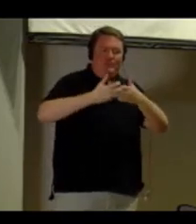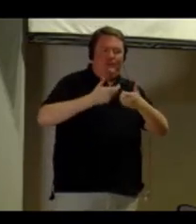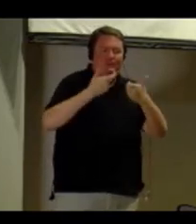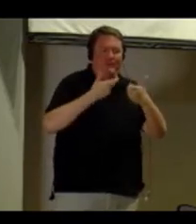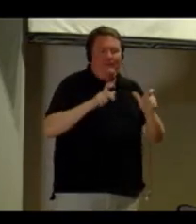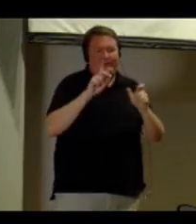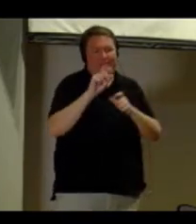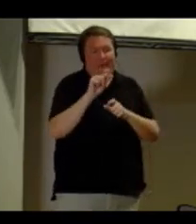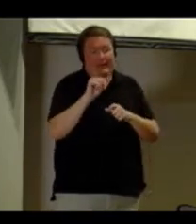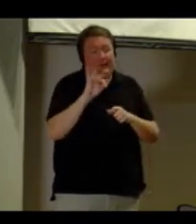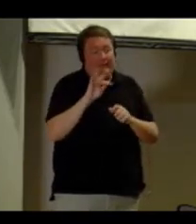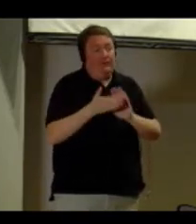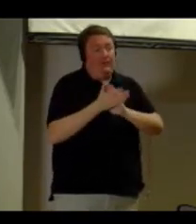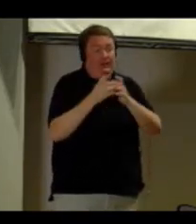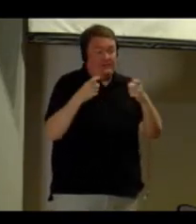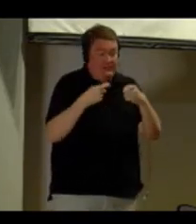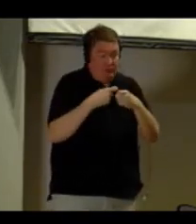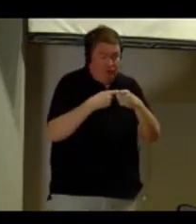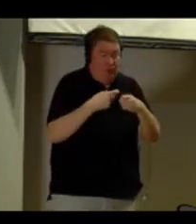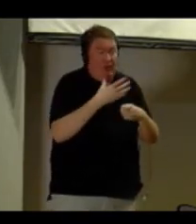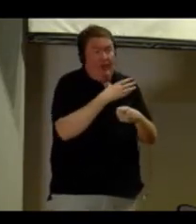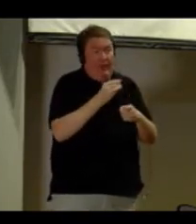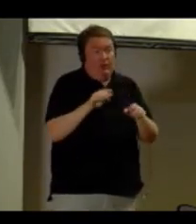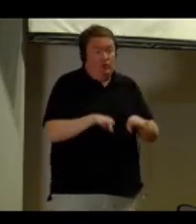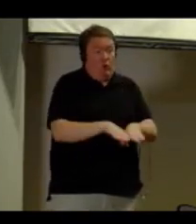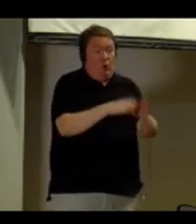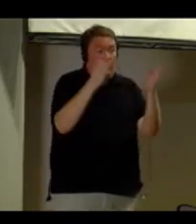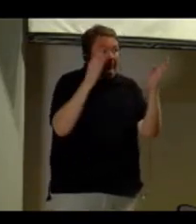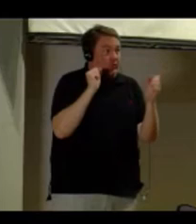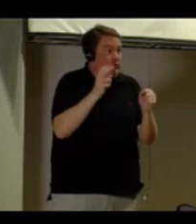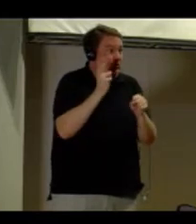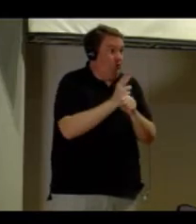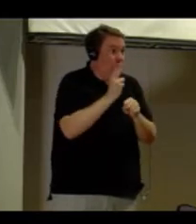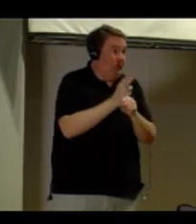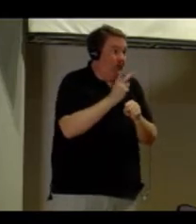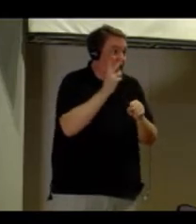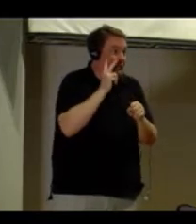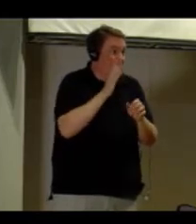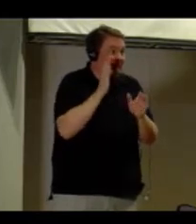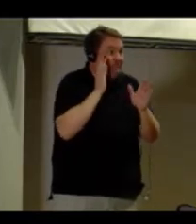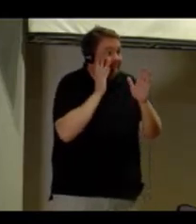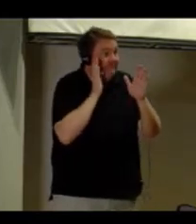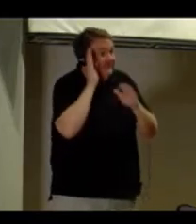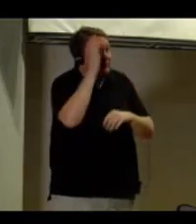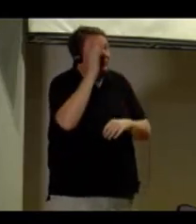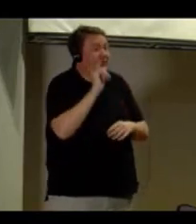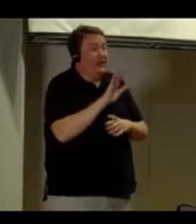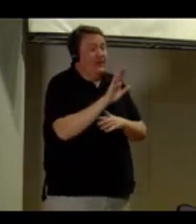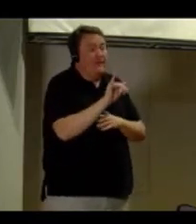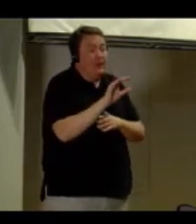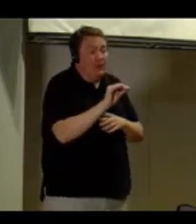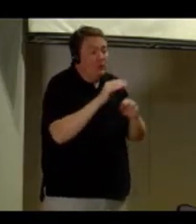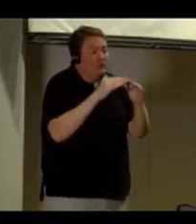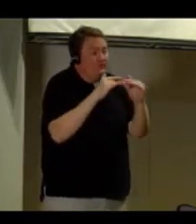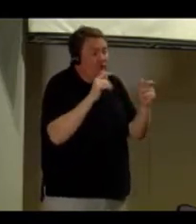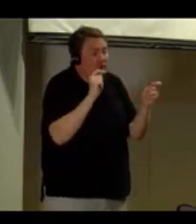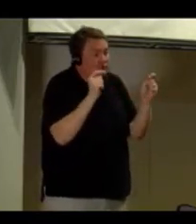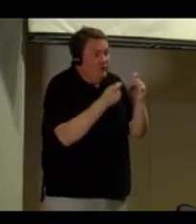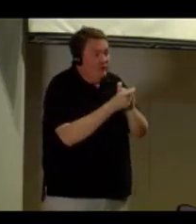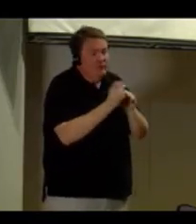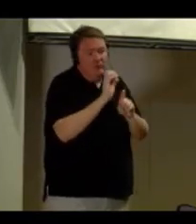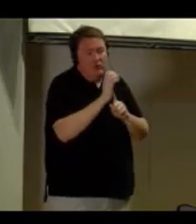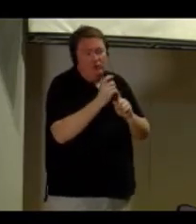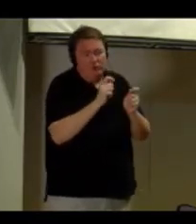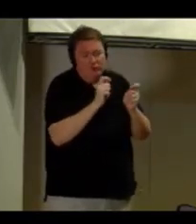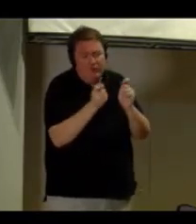open, could be used in many very important emerging areas like biodiversity changes, cultural changes, et cetera. I wonder